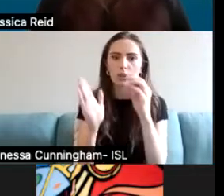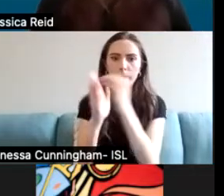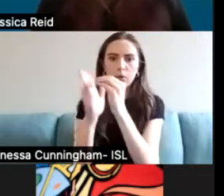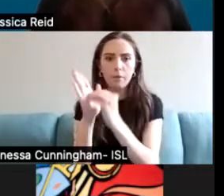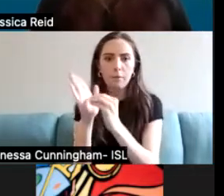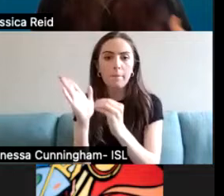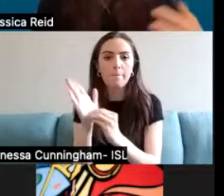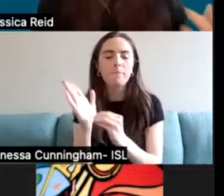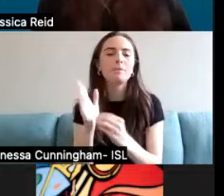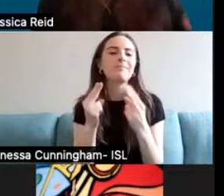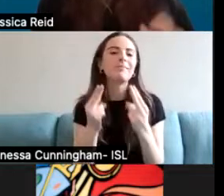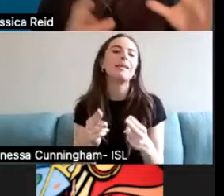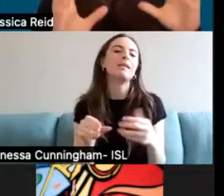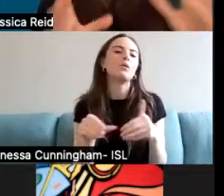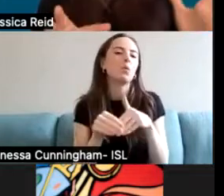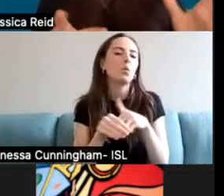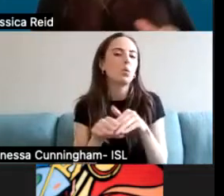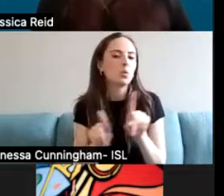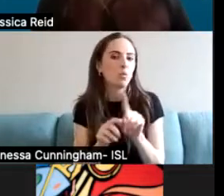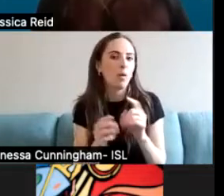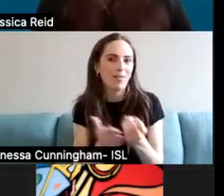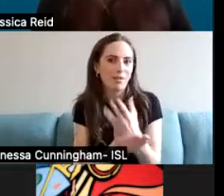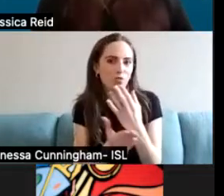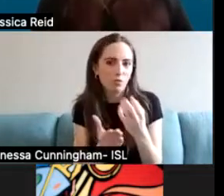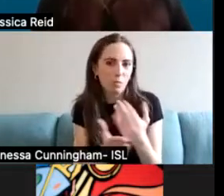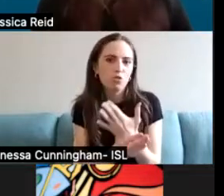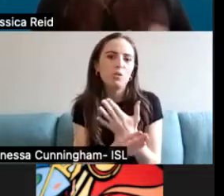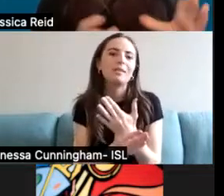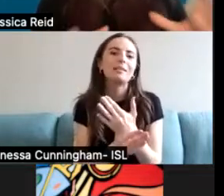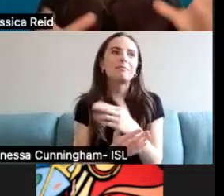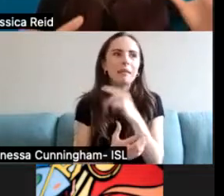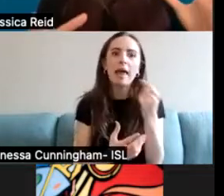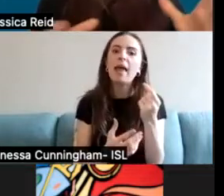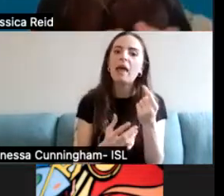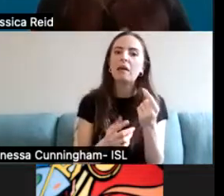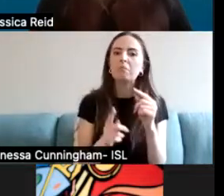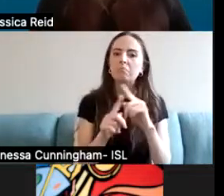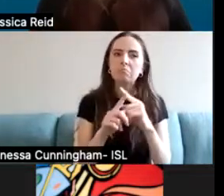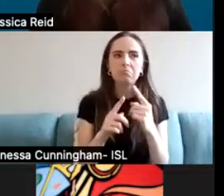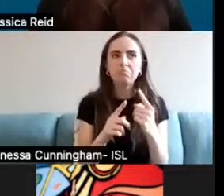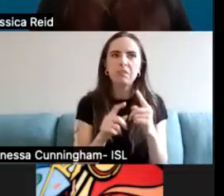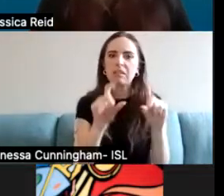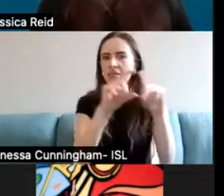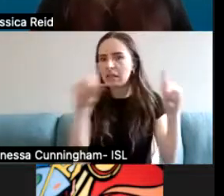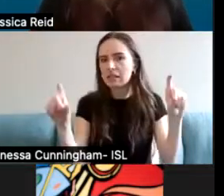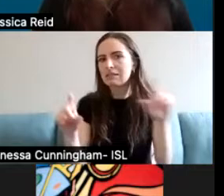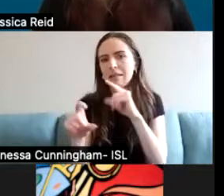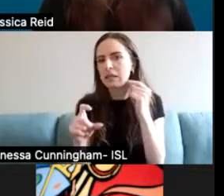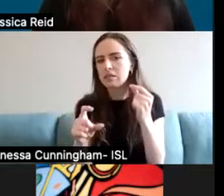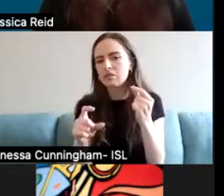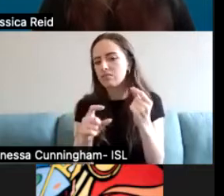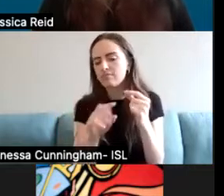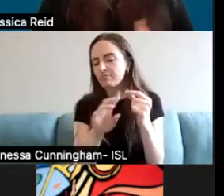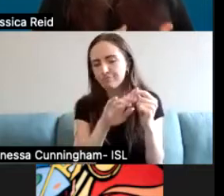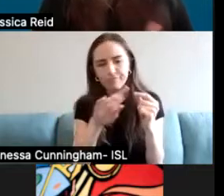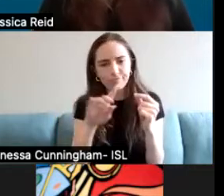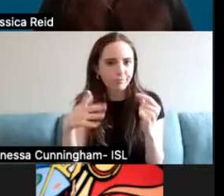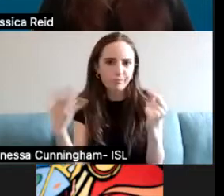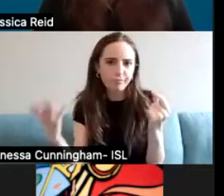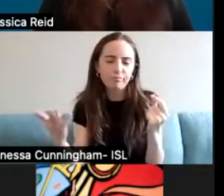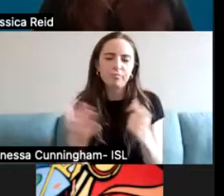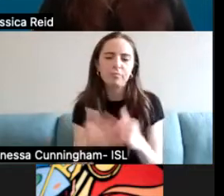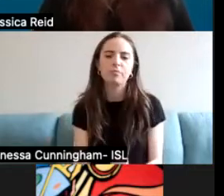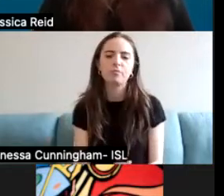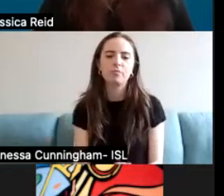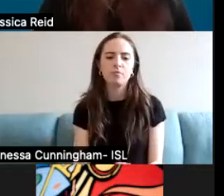in the image. Otherwise, it'll just be, it's just a blank square basically as otherwise. Using